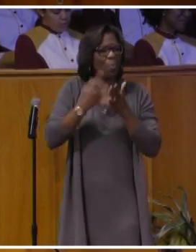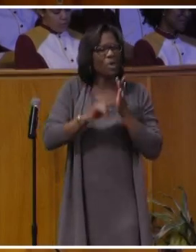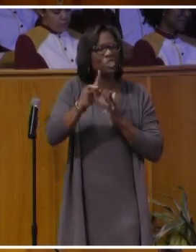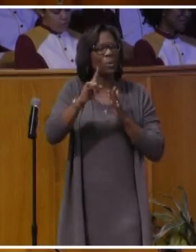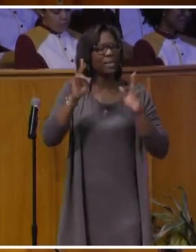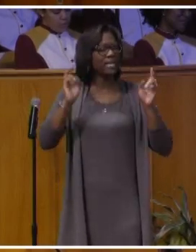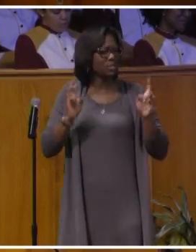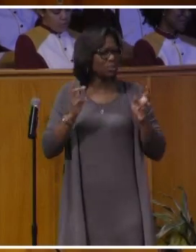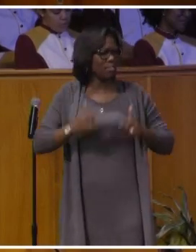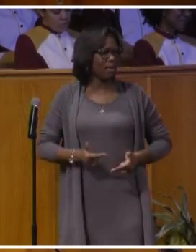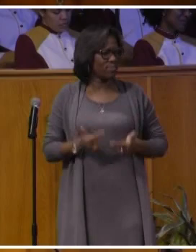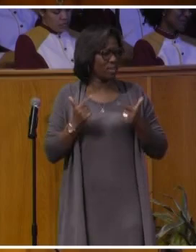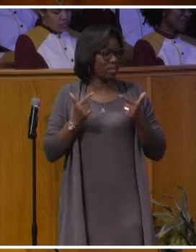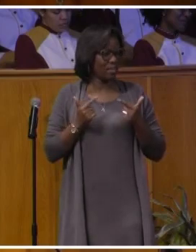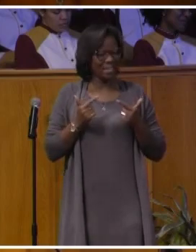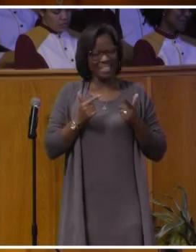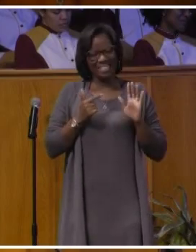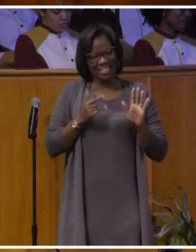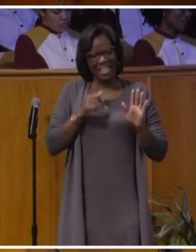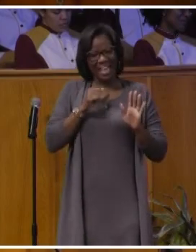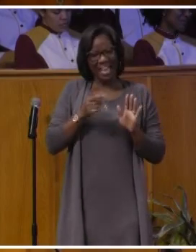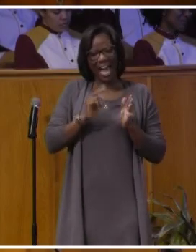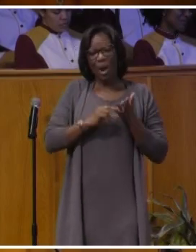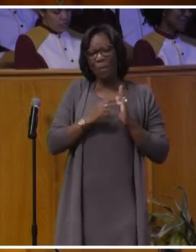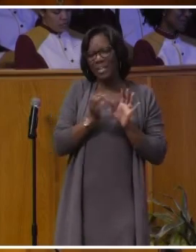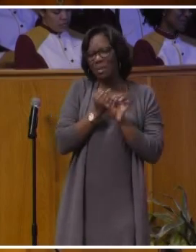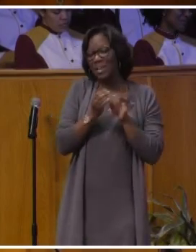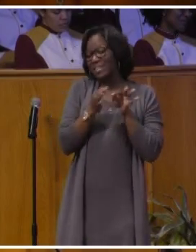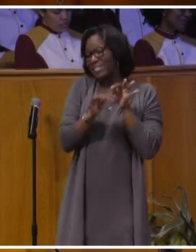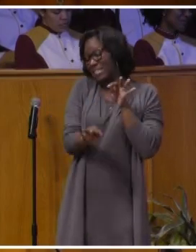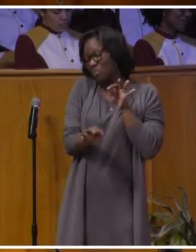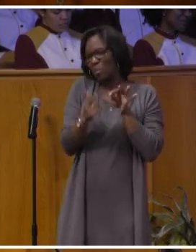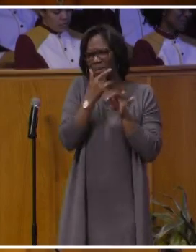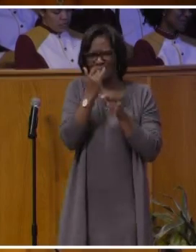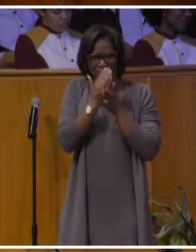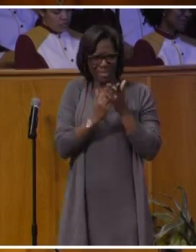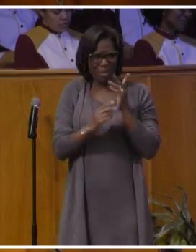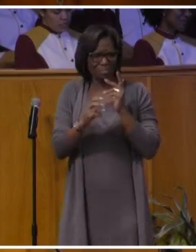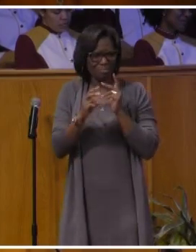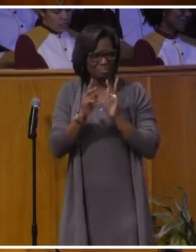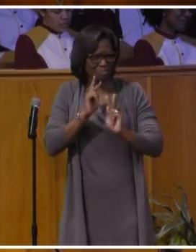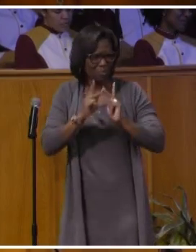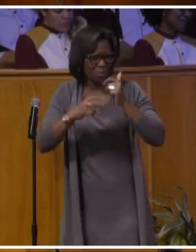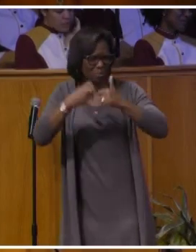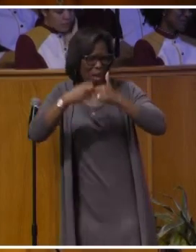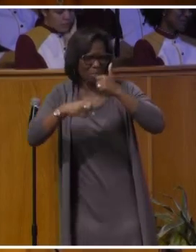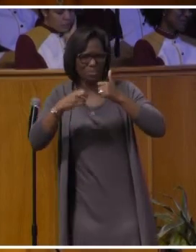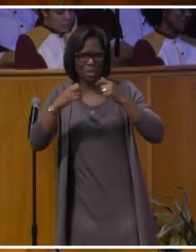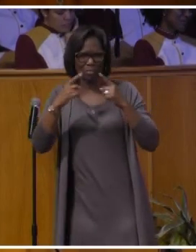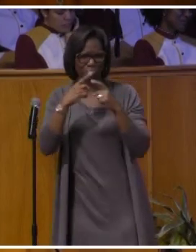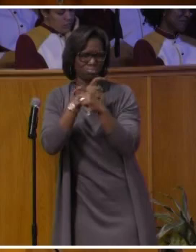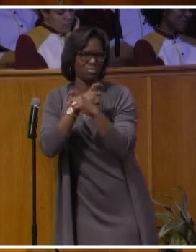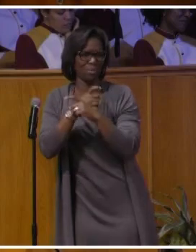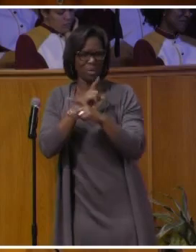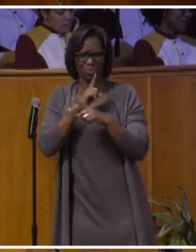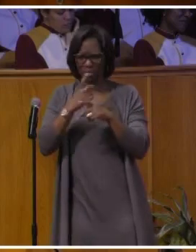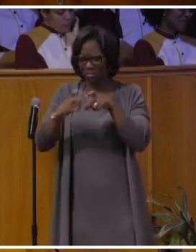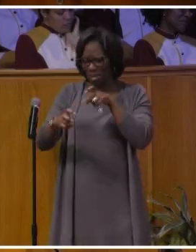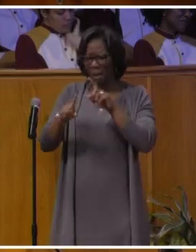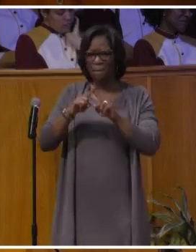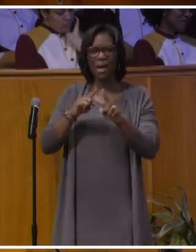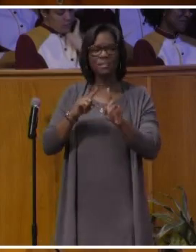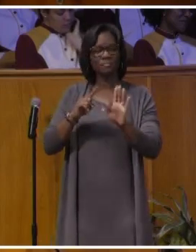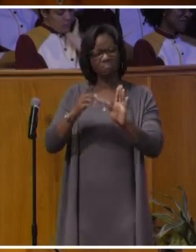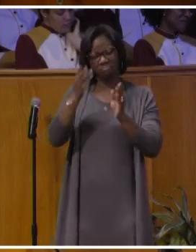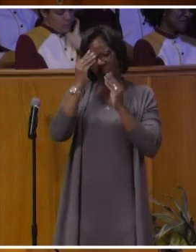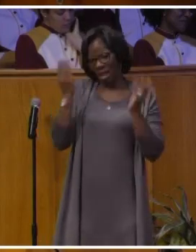life, and I don't mean to oversimplify the complexities and the causalities of whatever your issues are,